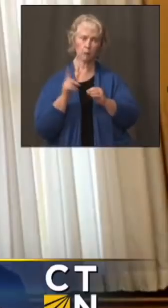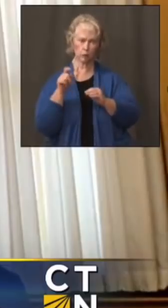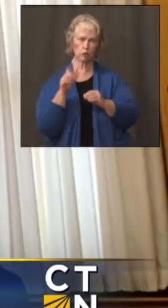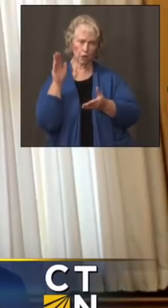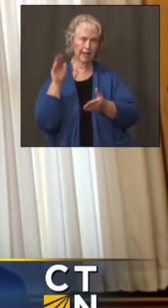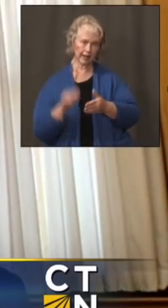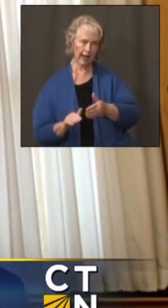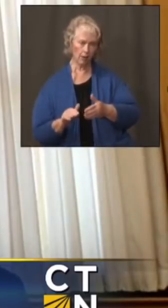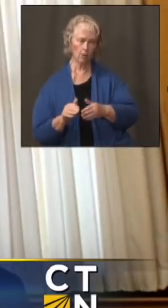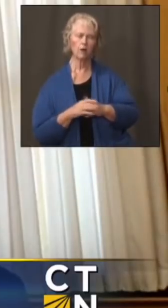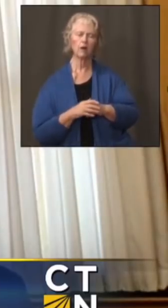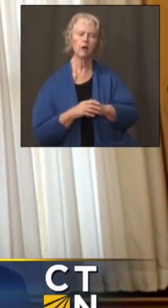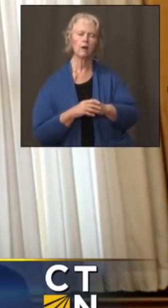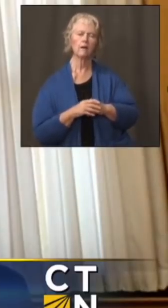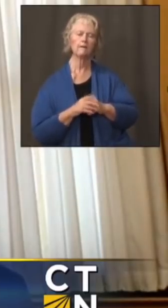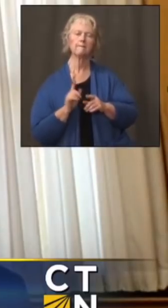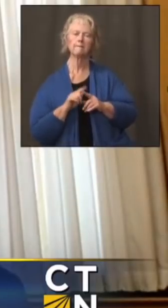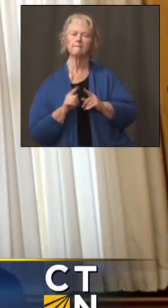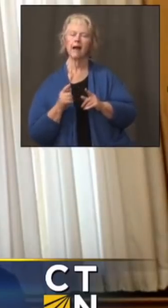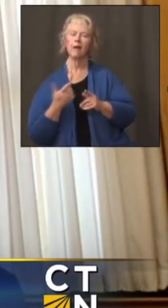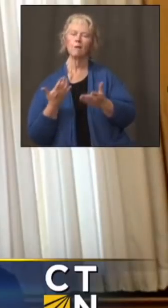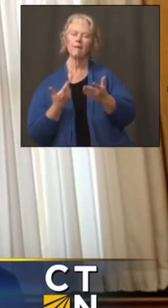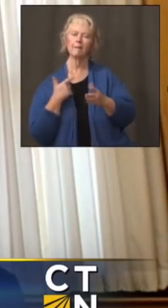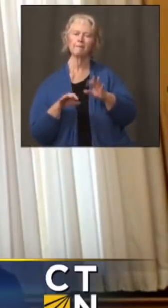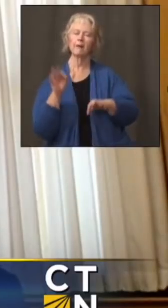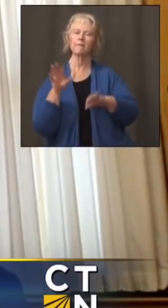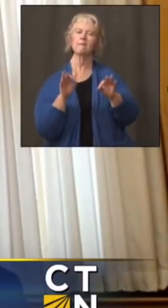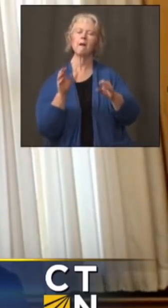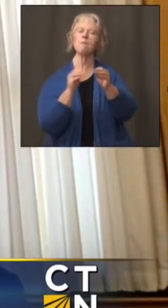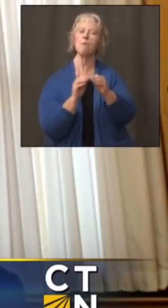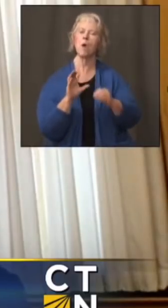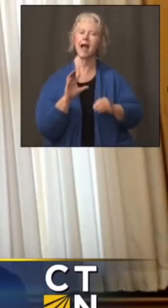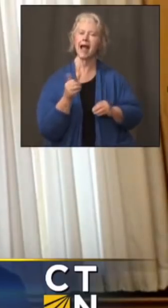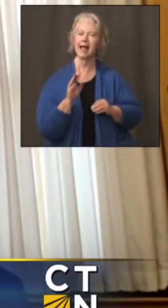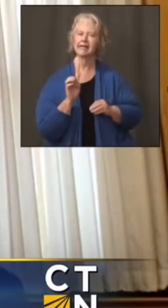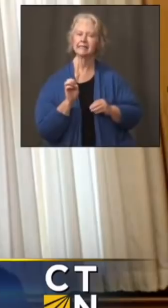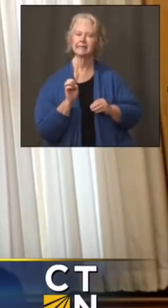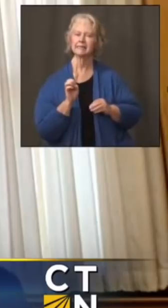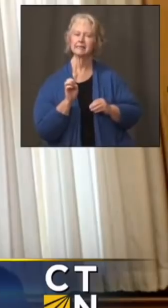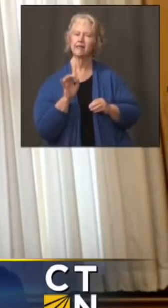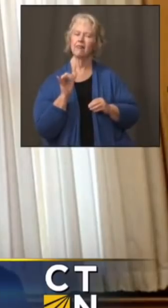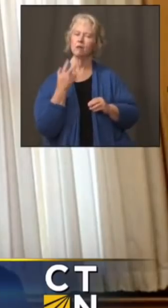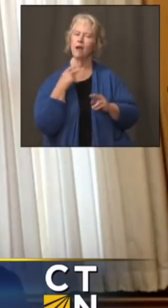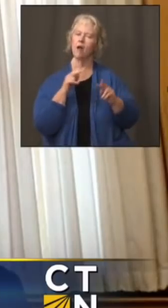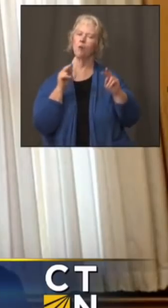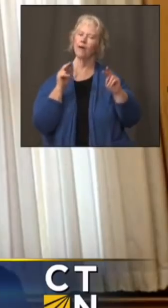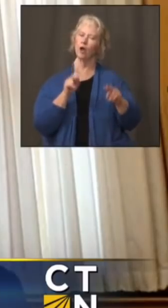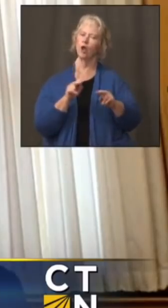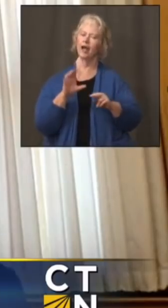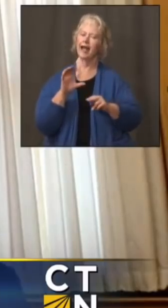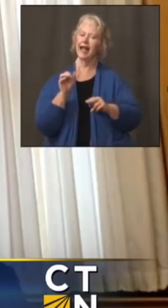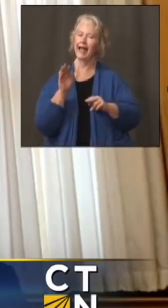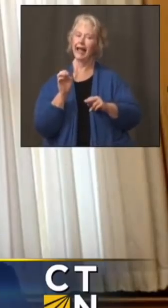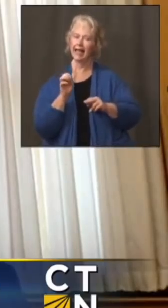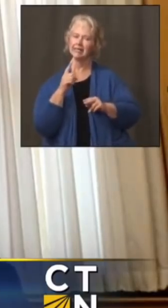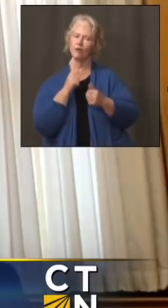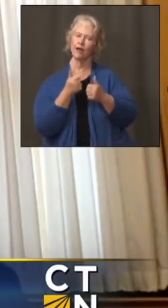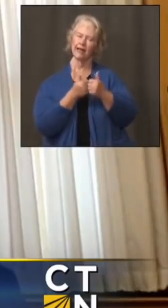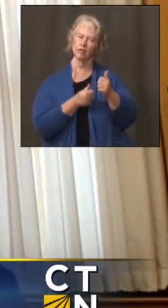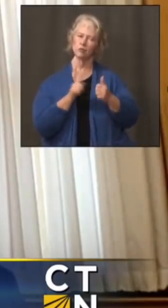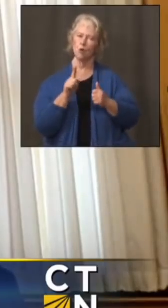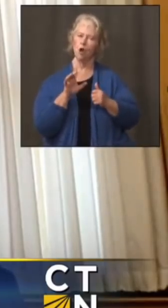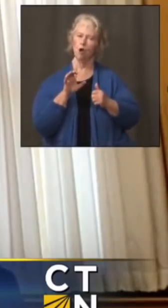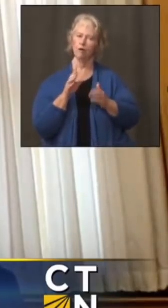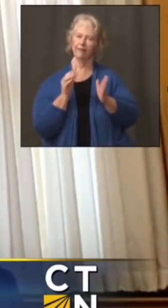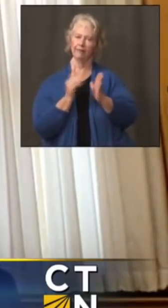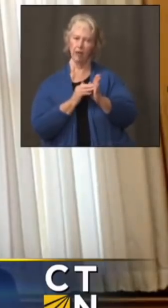down, but we may still be identifying more cases. And that's why the case rate per 100,000 is the metric that we're looking